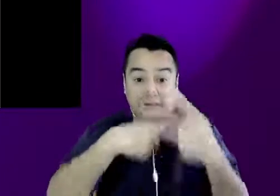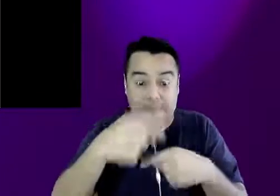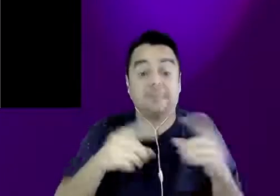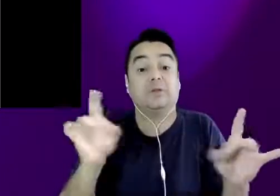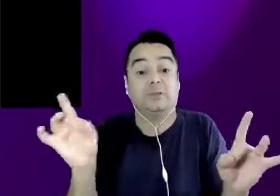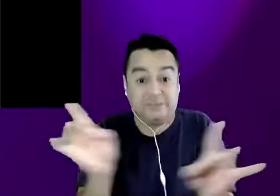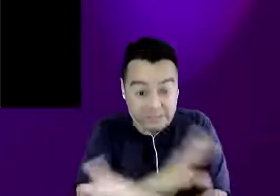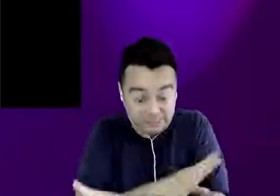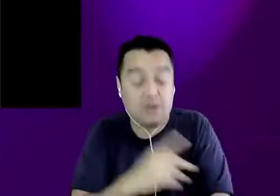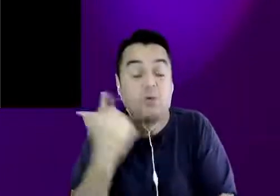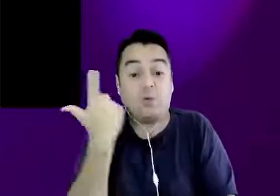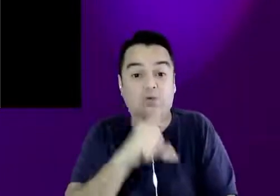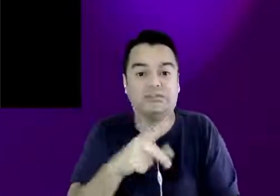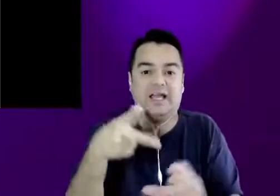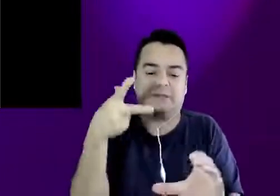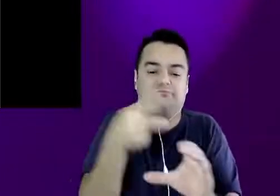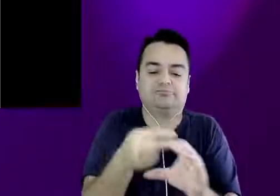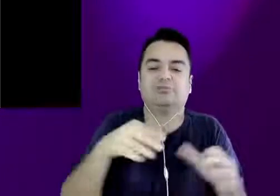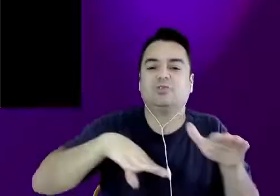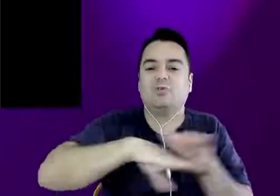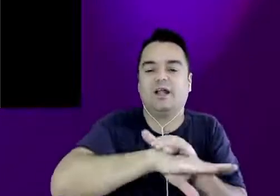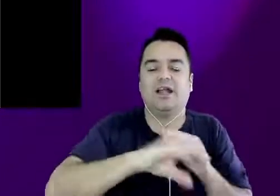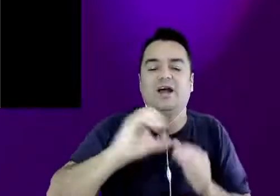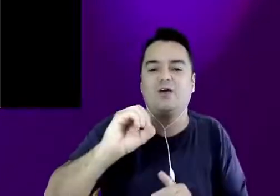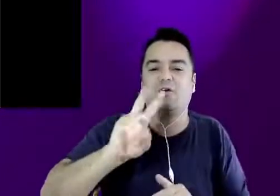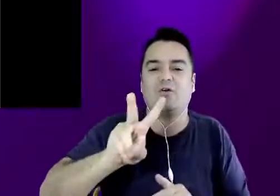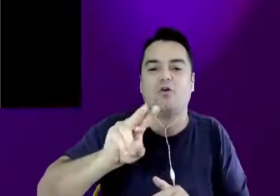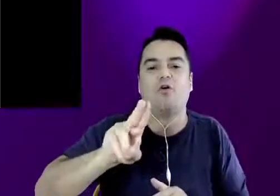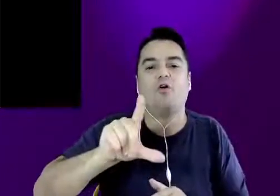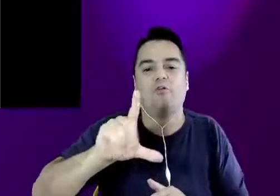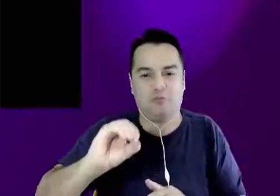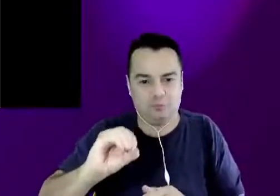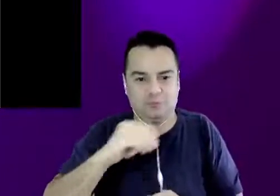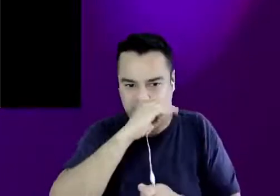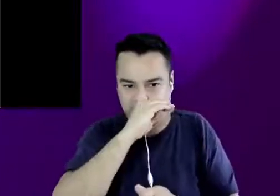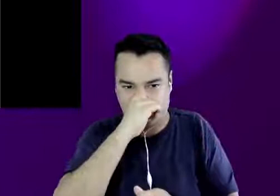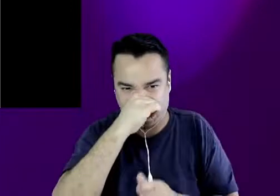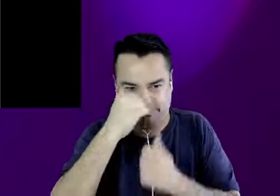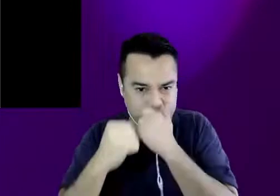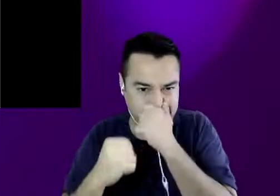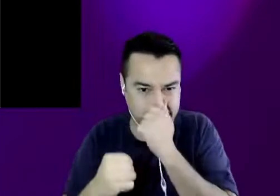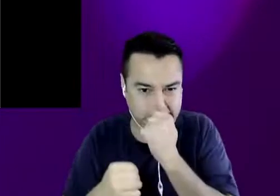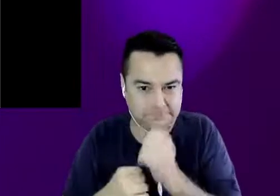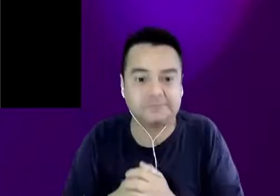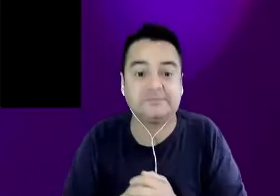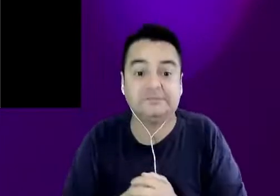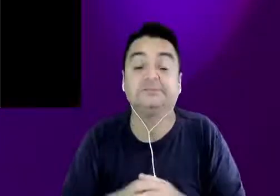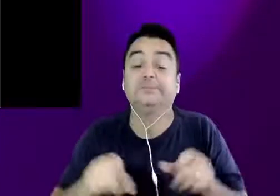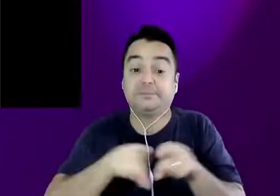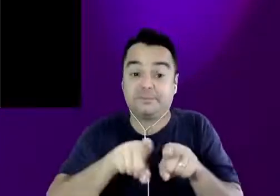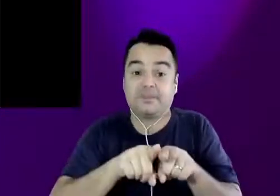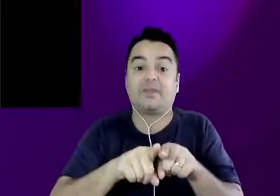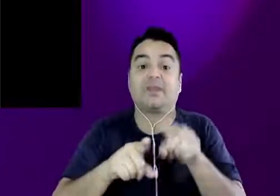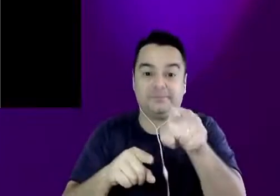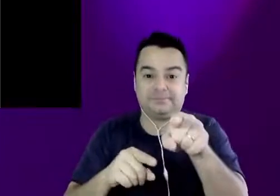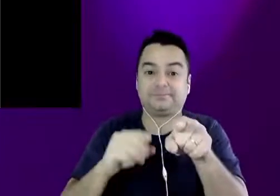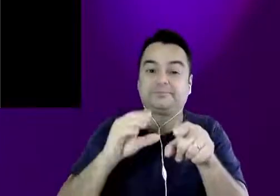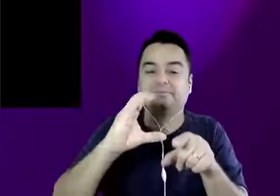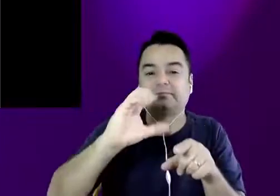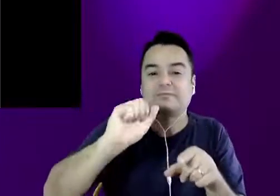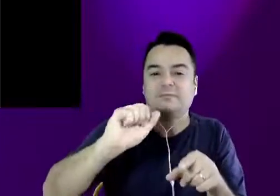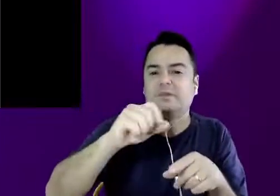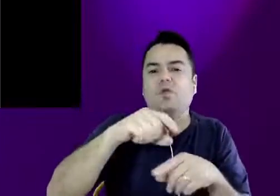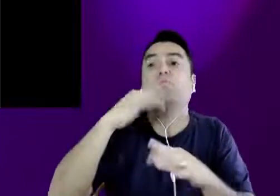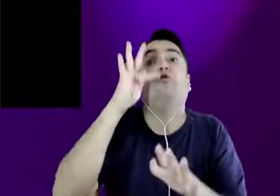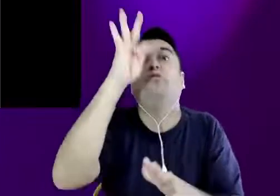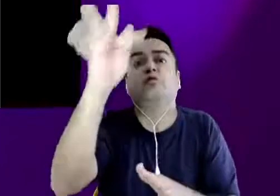coming on the market. So therefore, the field in terms of future is going towards automation.